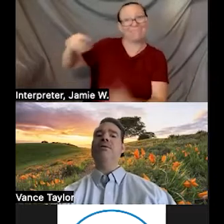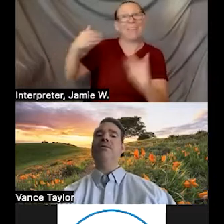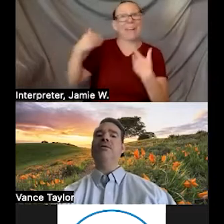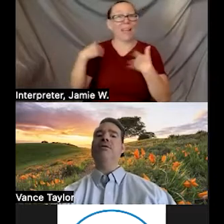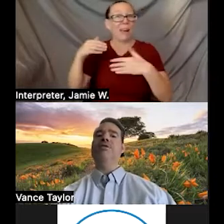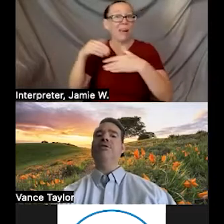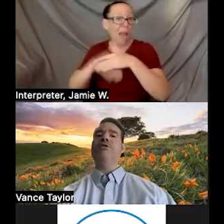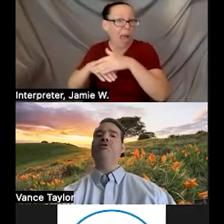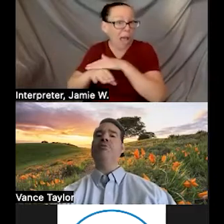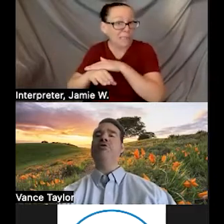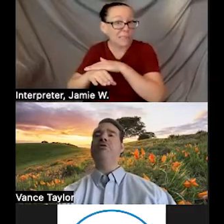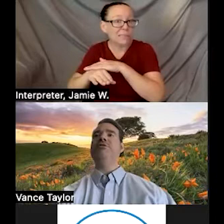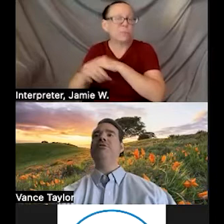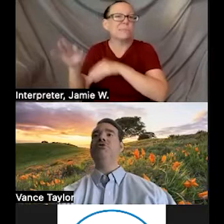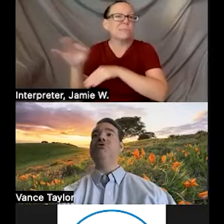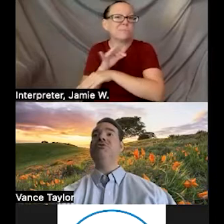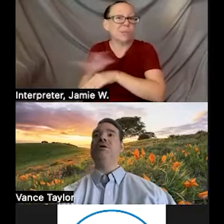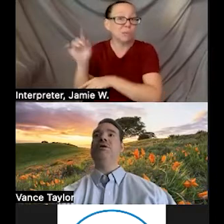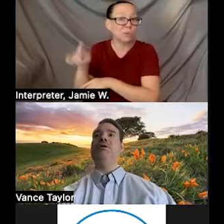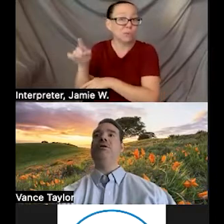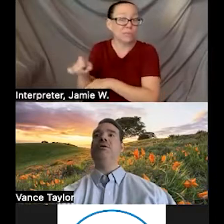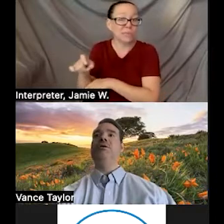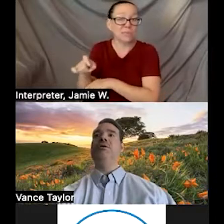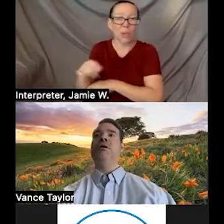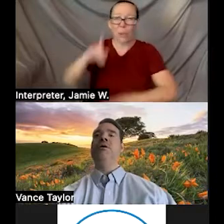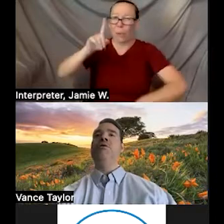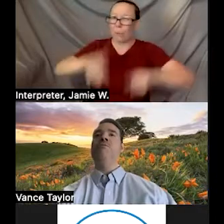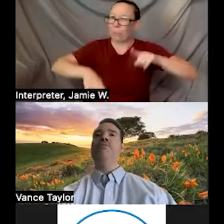And the disparities associated